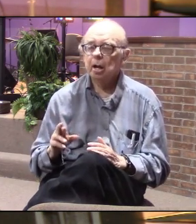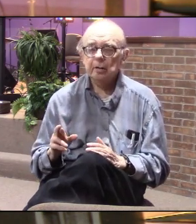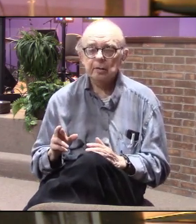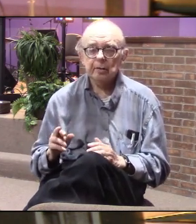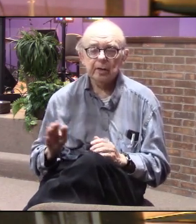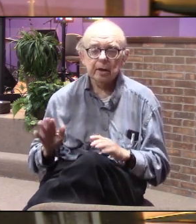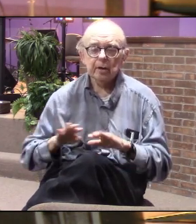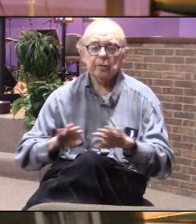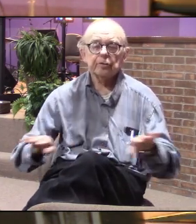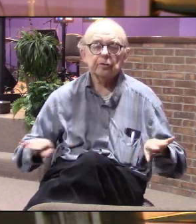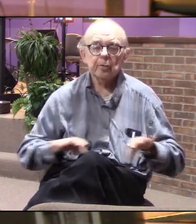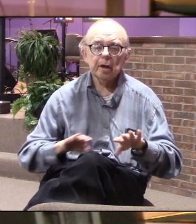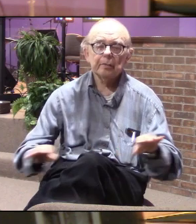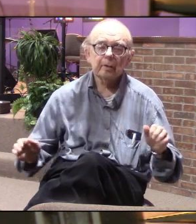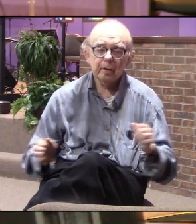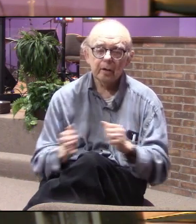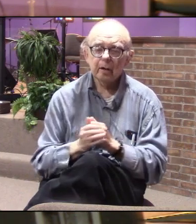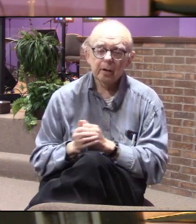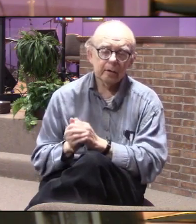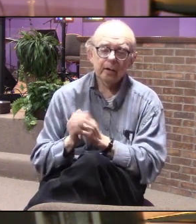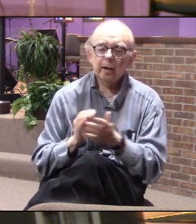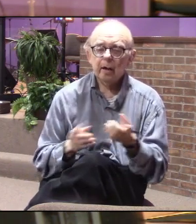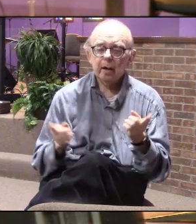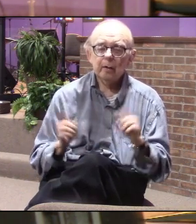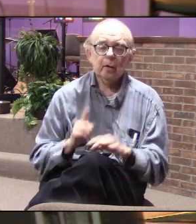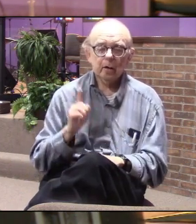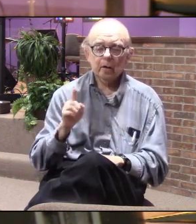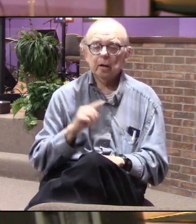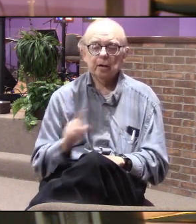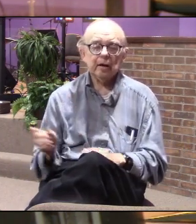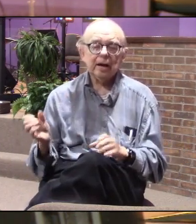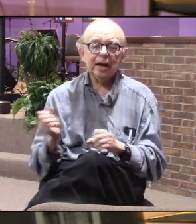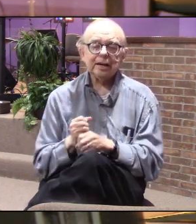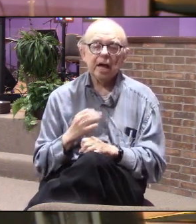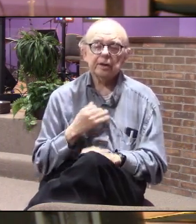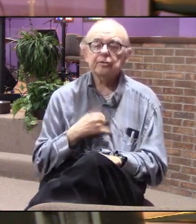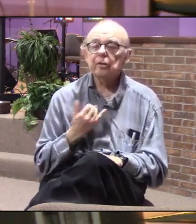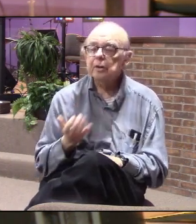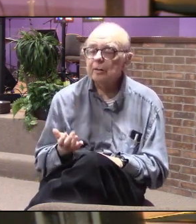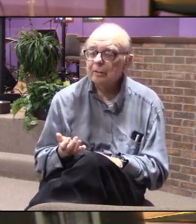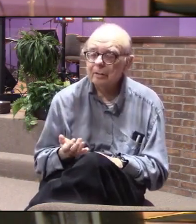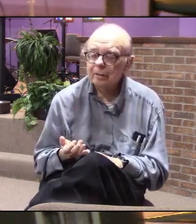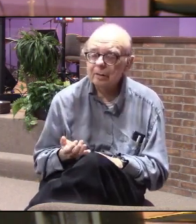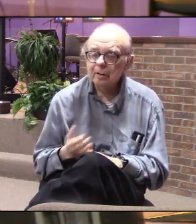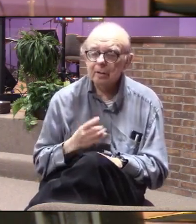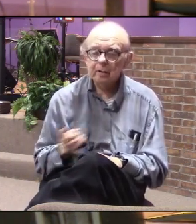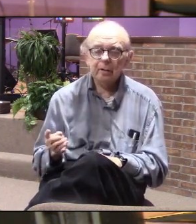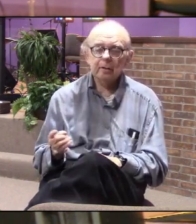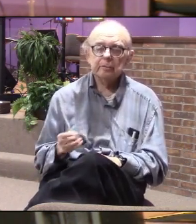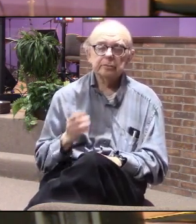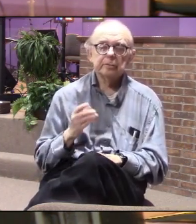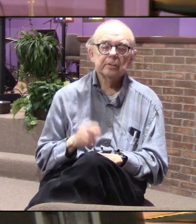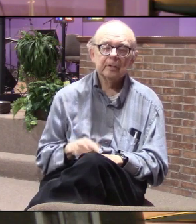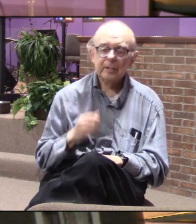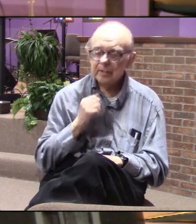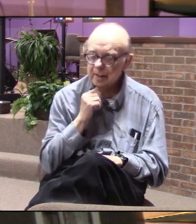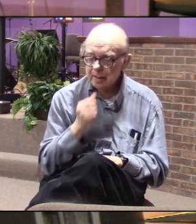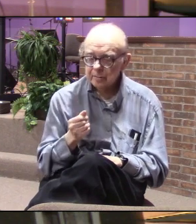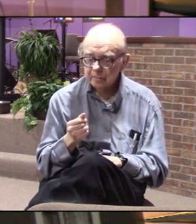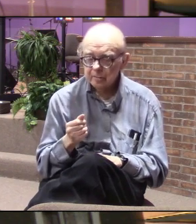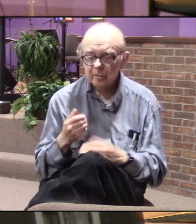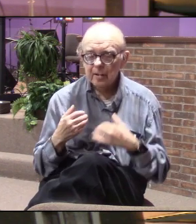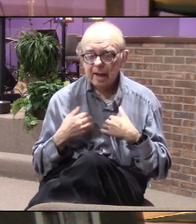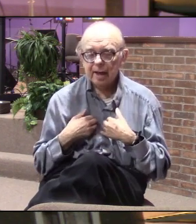together. But it just so happened one of them got him. And they generally don't end